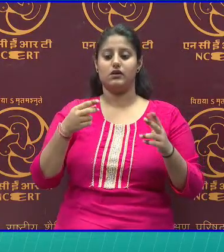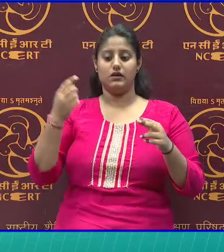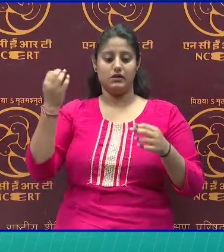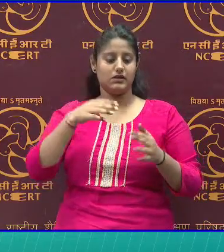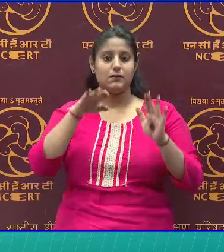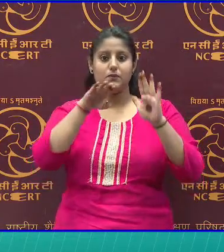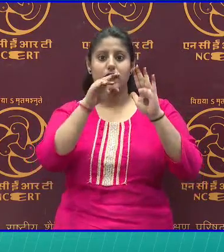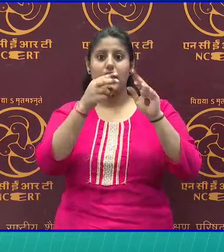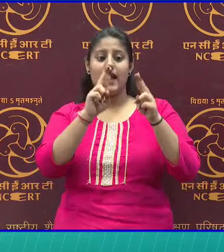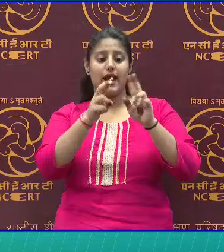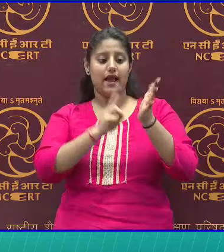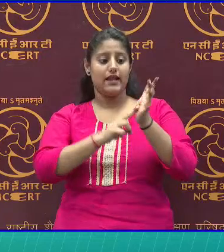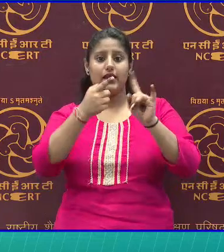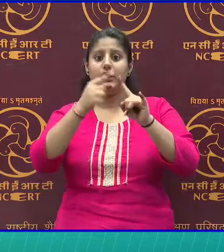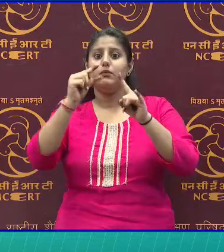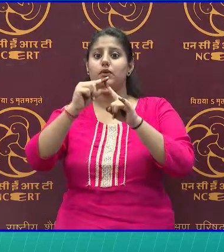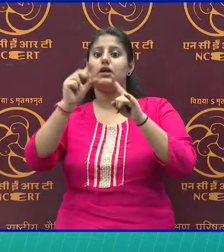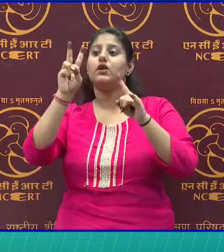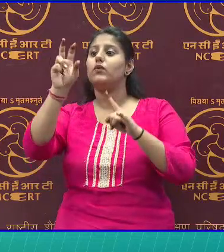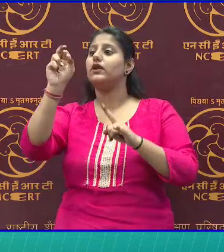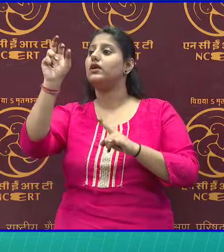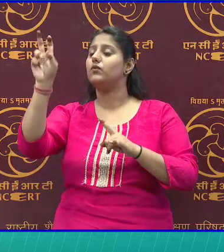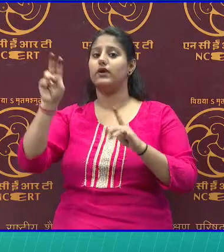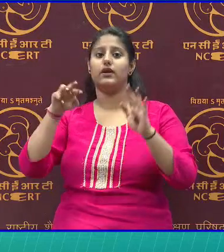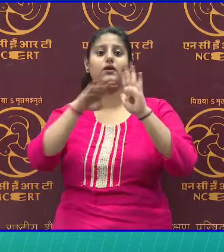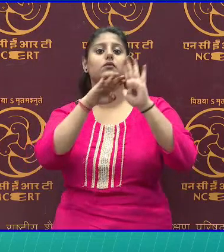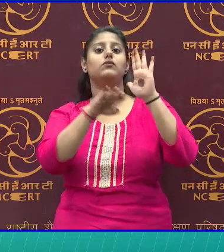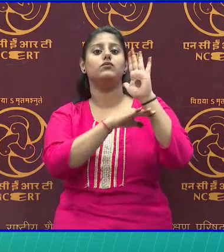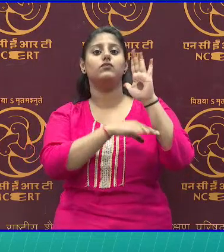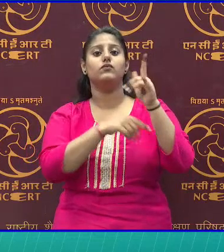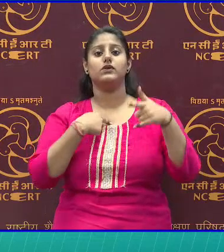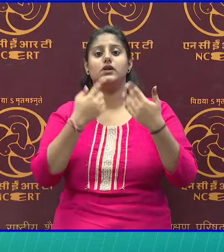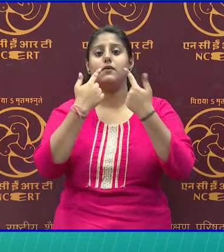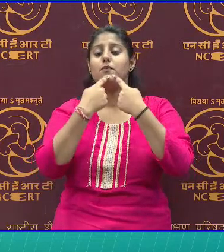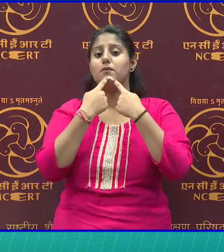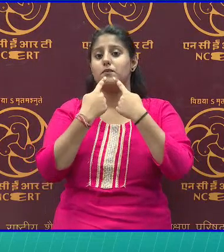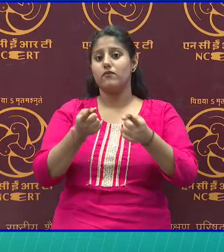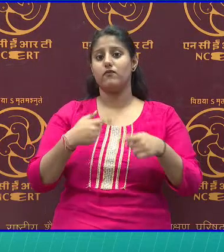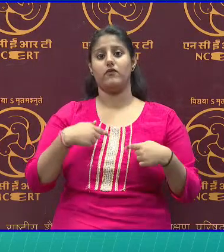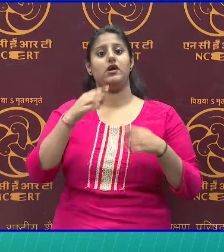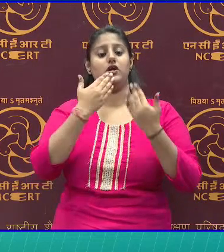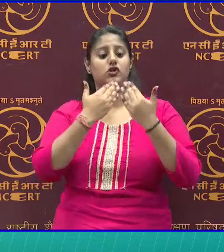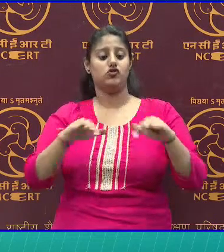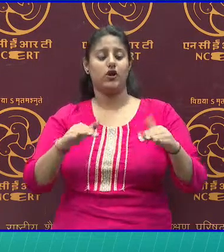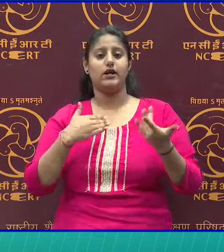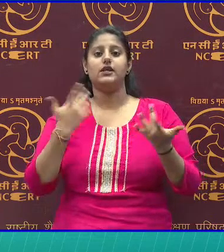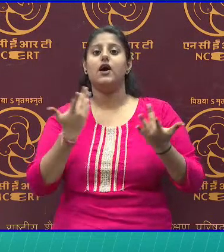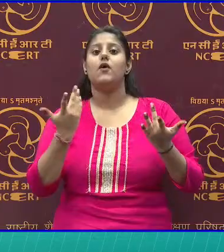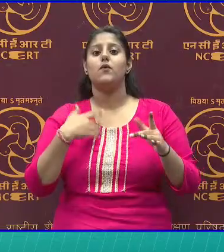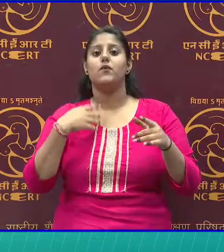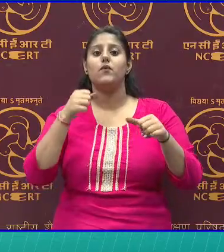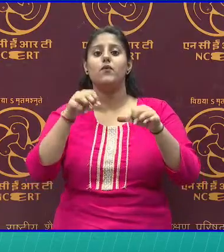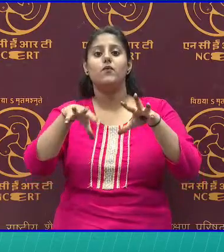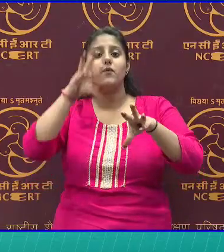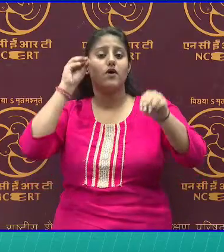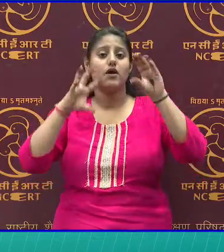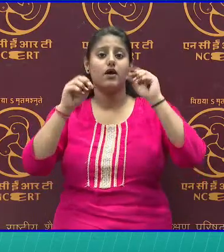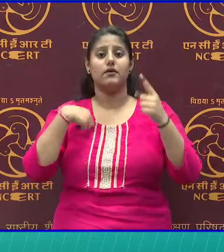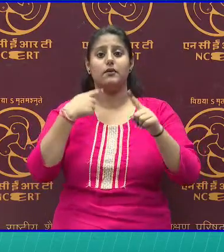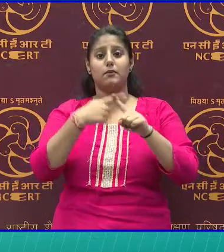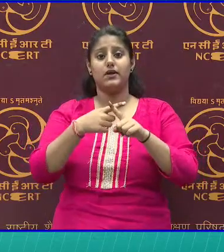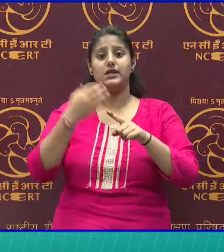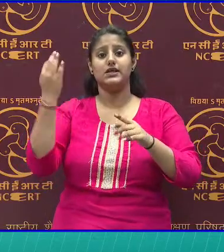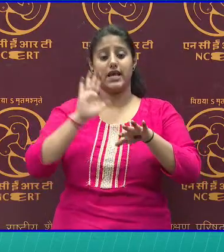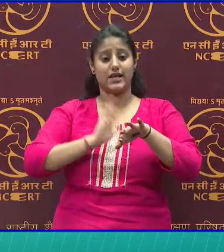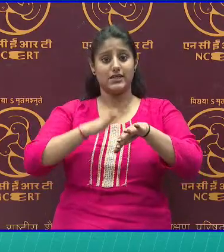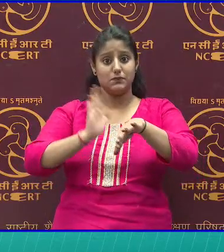indicated in NEP 2020. It talks about the child as the center of learning and how the pedagogy to be more